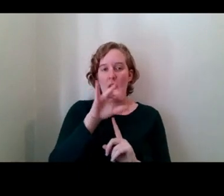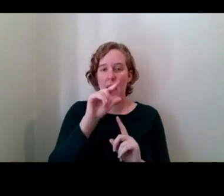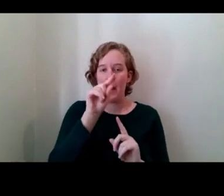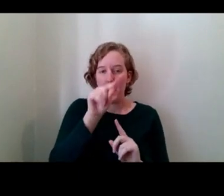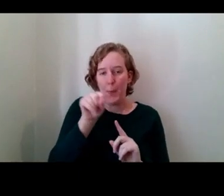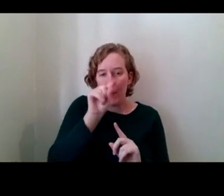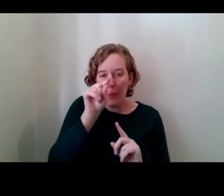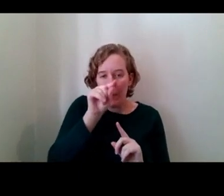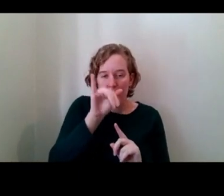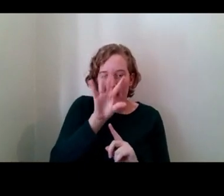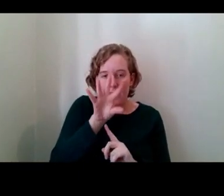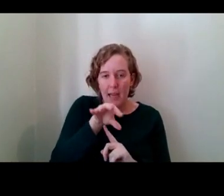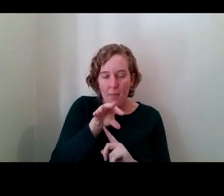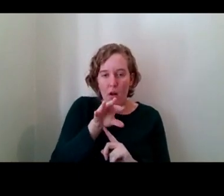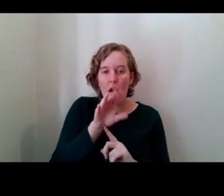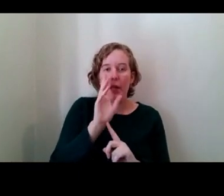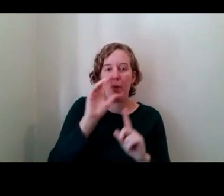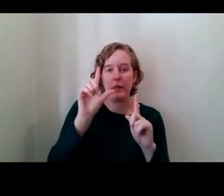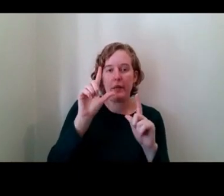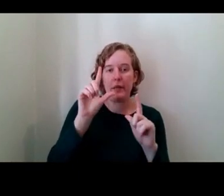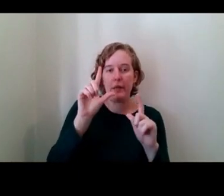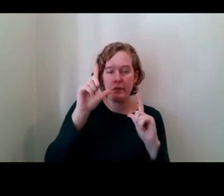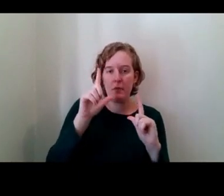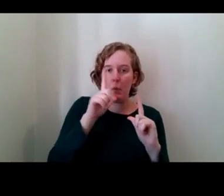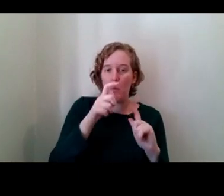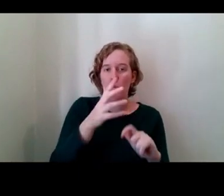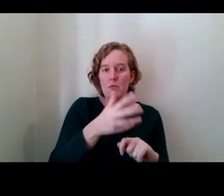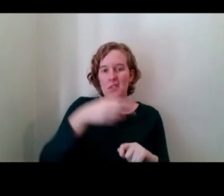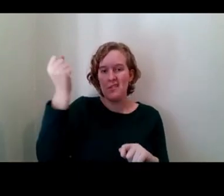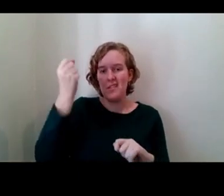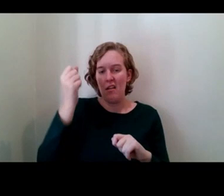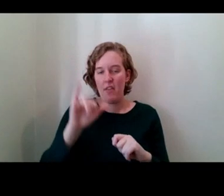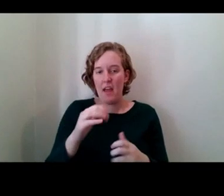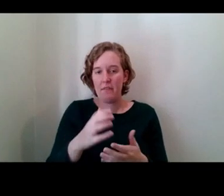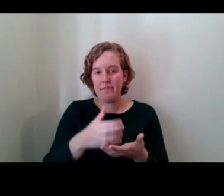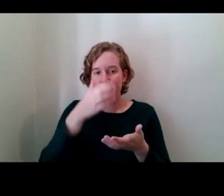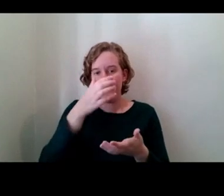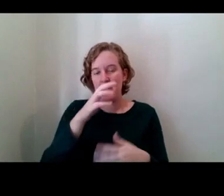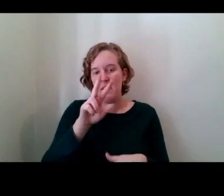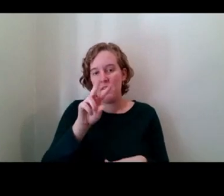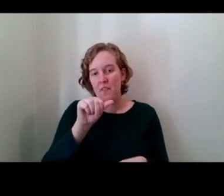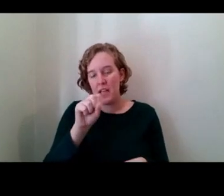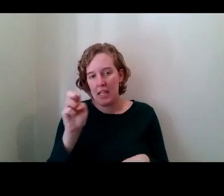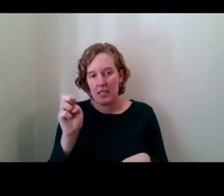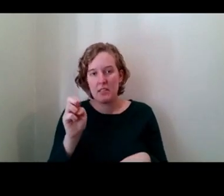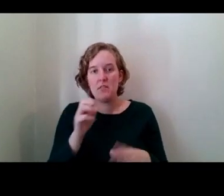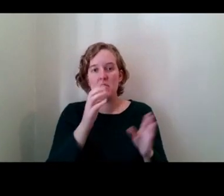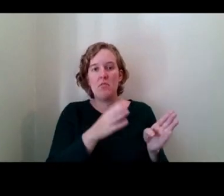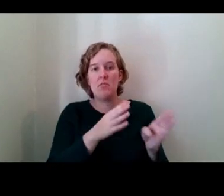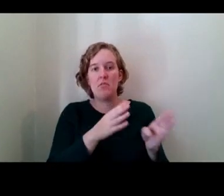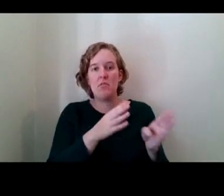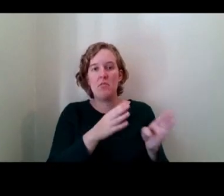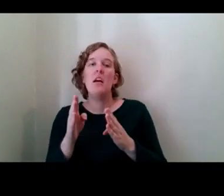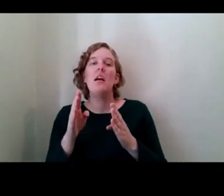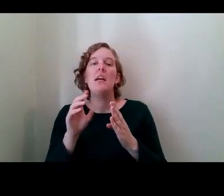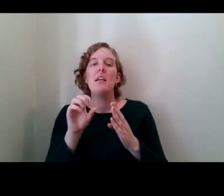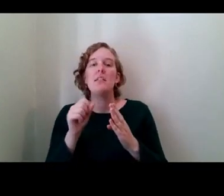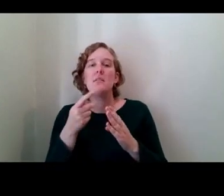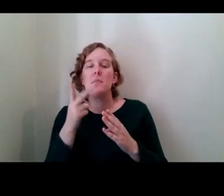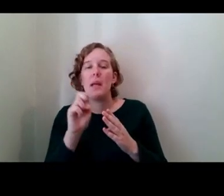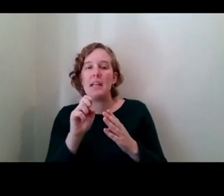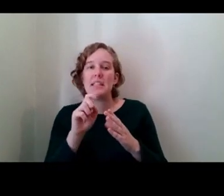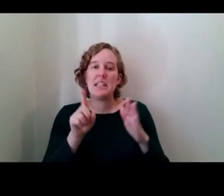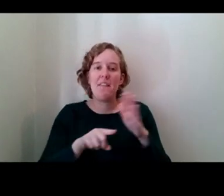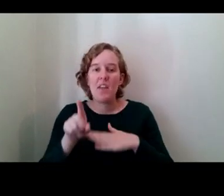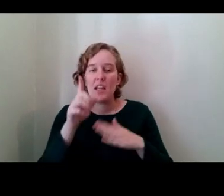actually a camera lens. It would take a photo of the culprit. This is a Space Invaders game with a little joystick that moves the